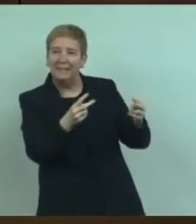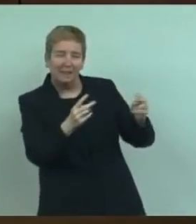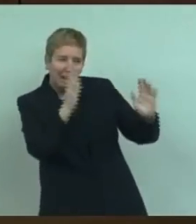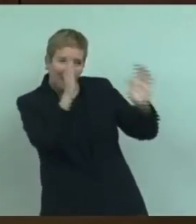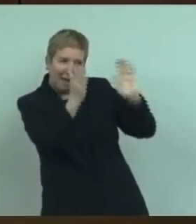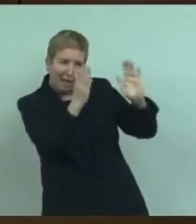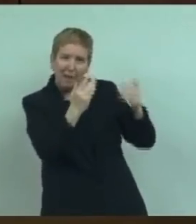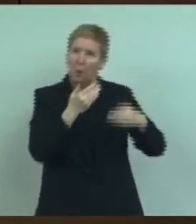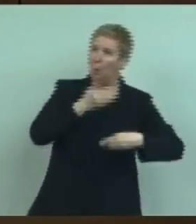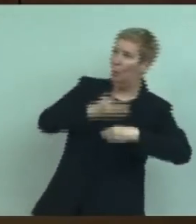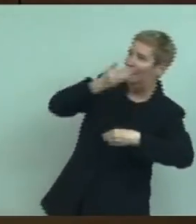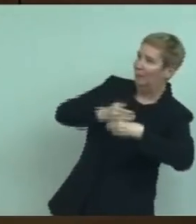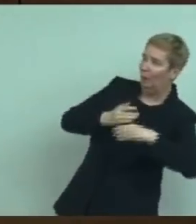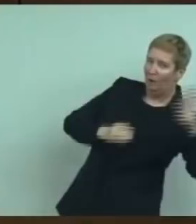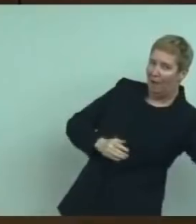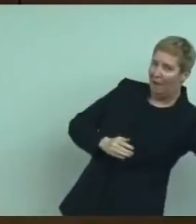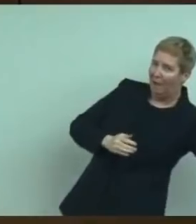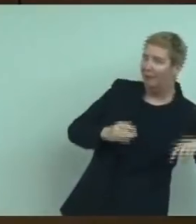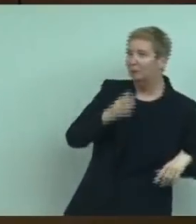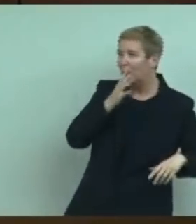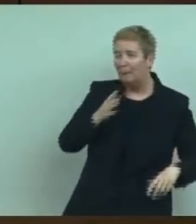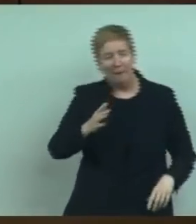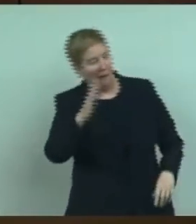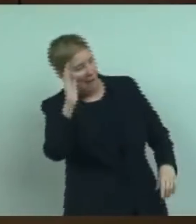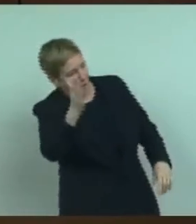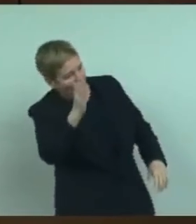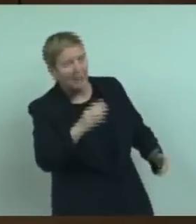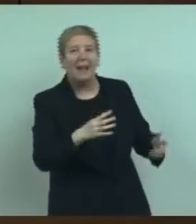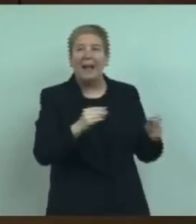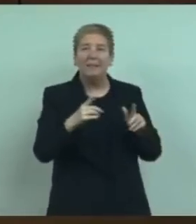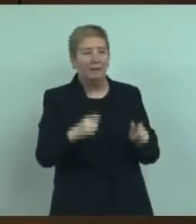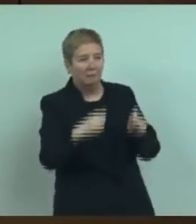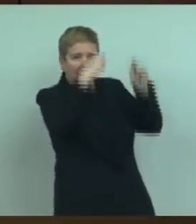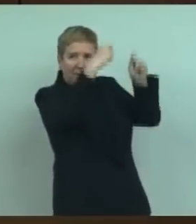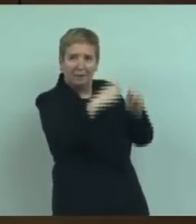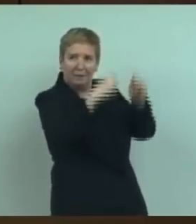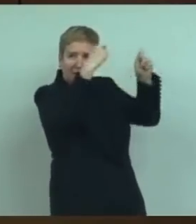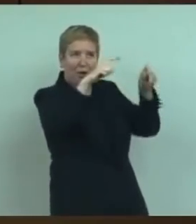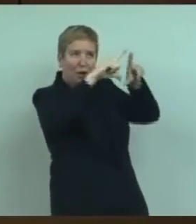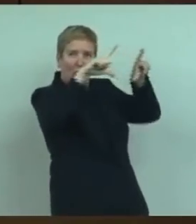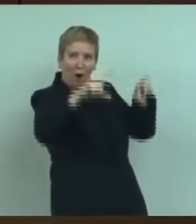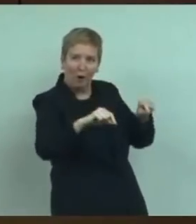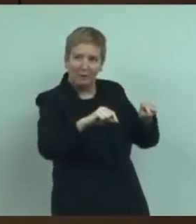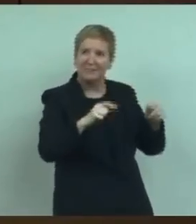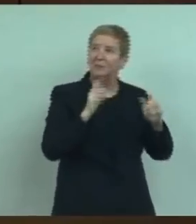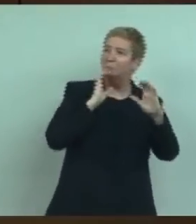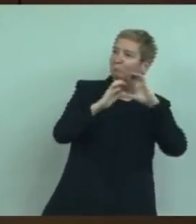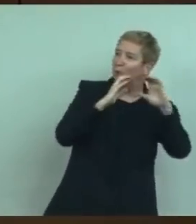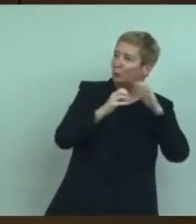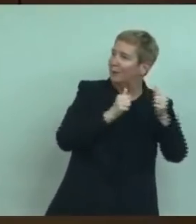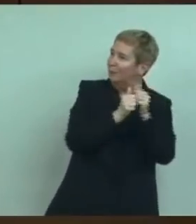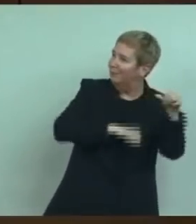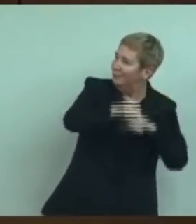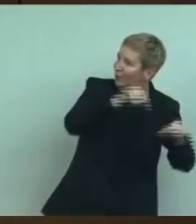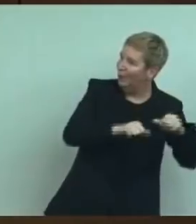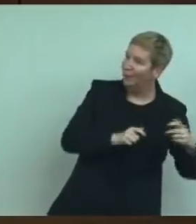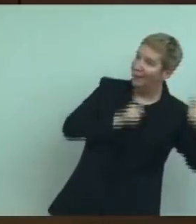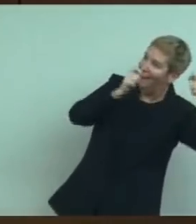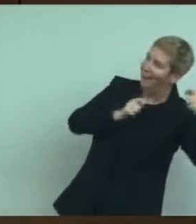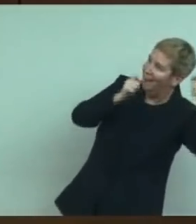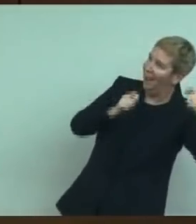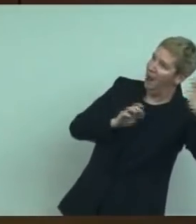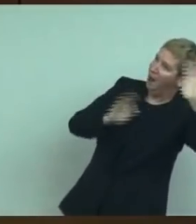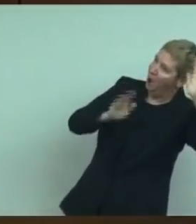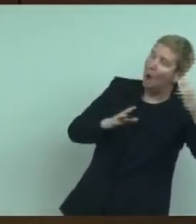window, waving and using large sort of flashcards to make sure that she knows that we think about her every day and we